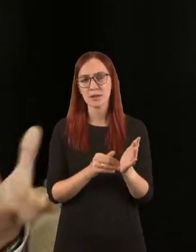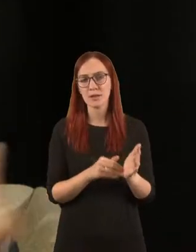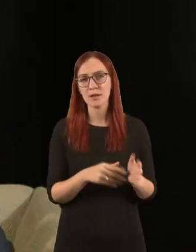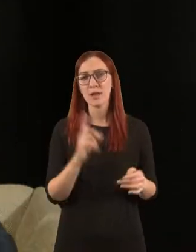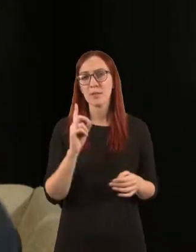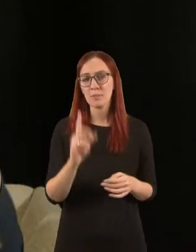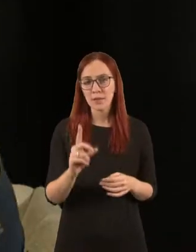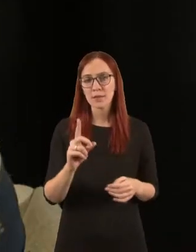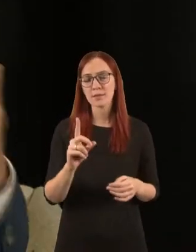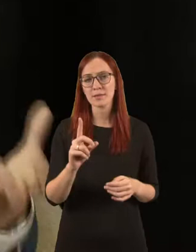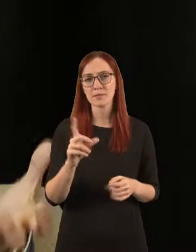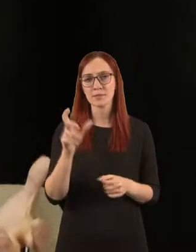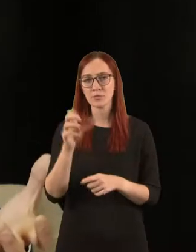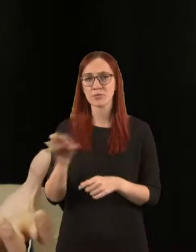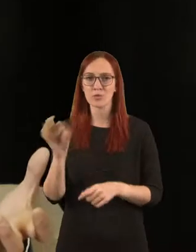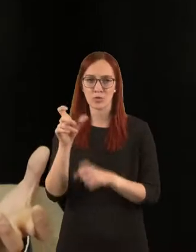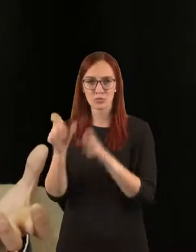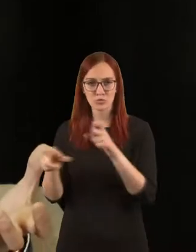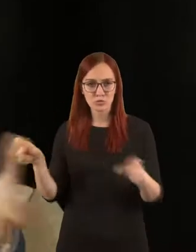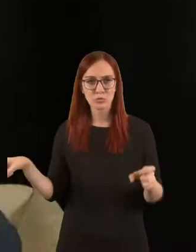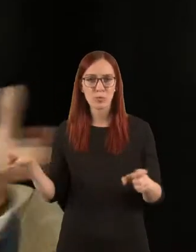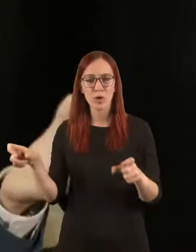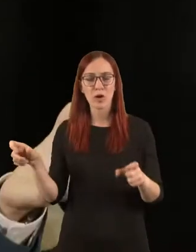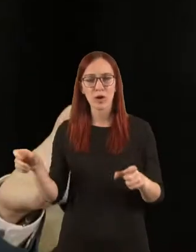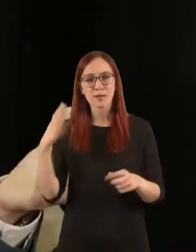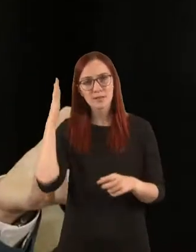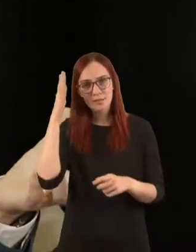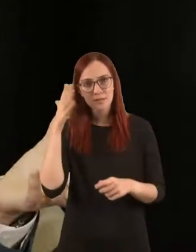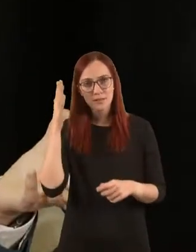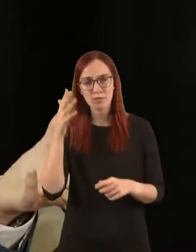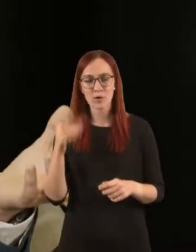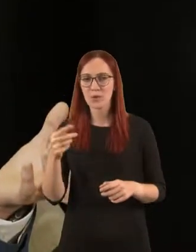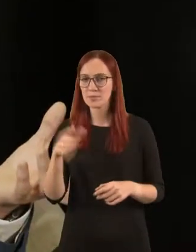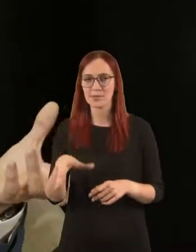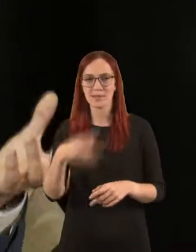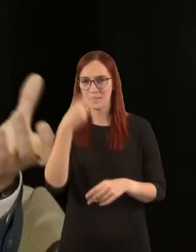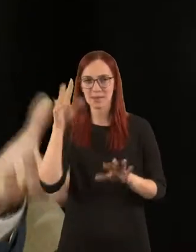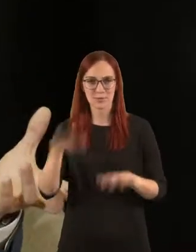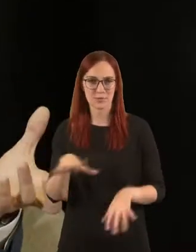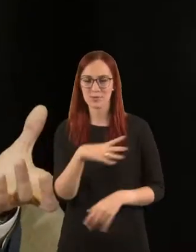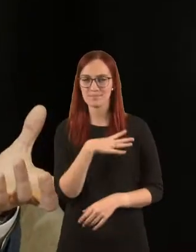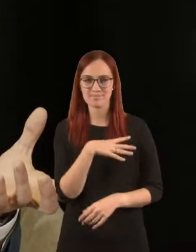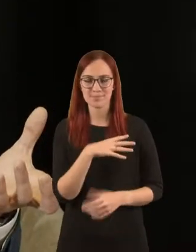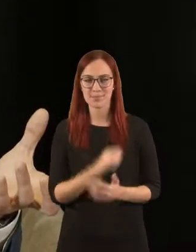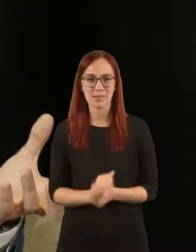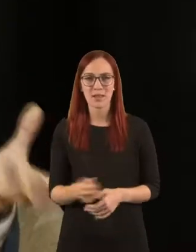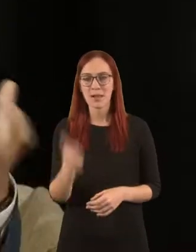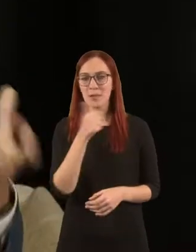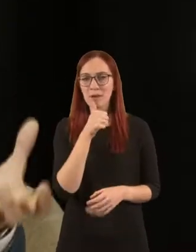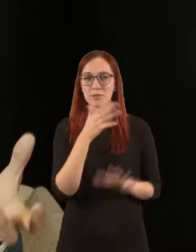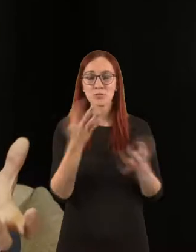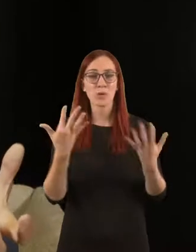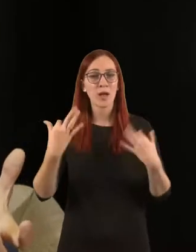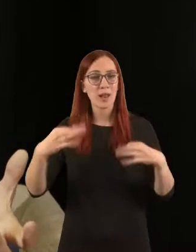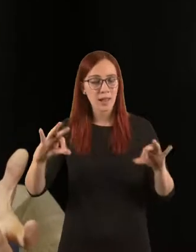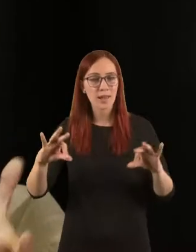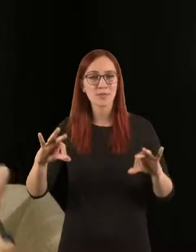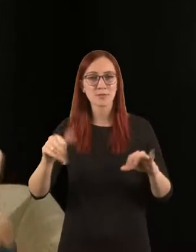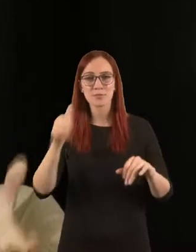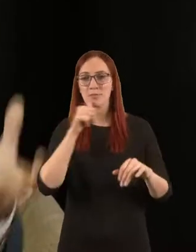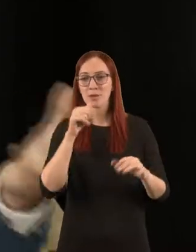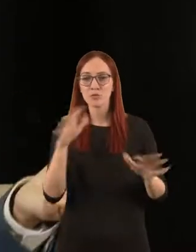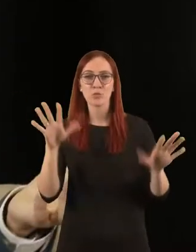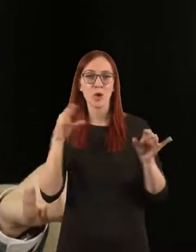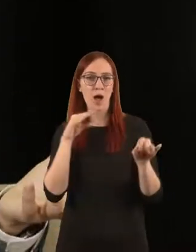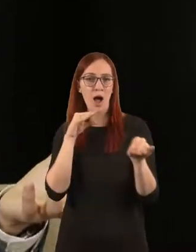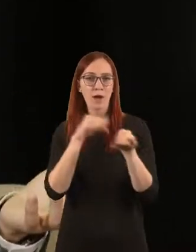Another thing, we have a lot of documents. We speak about humanization, we speak about